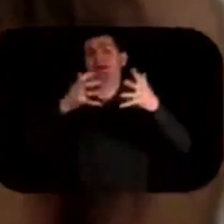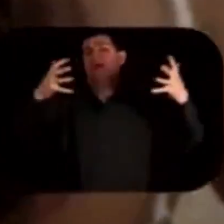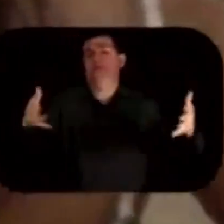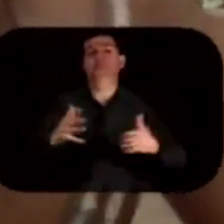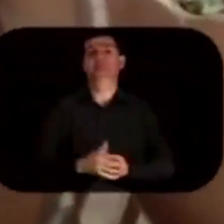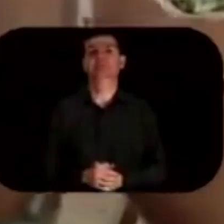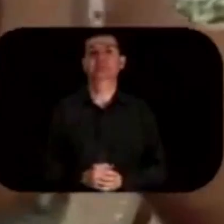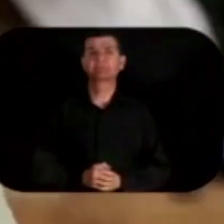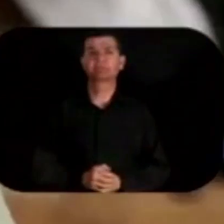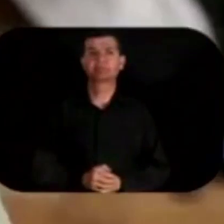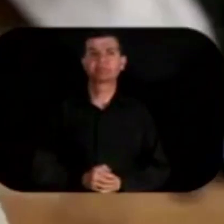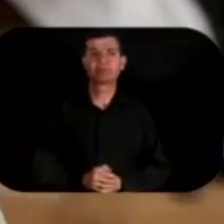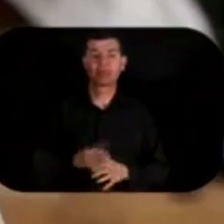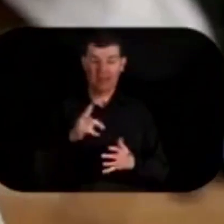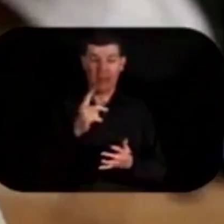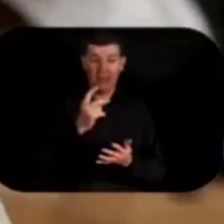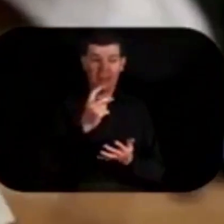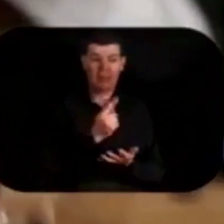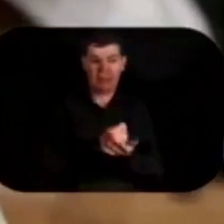enormously.